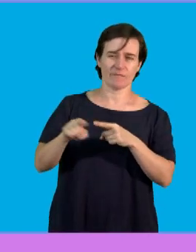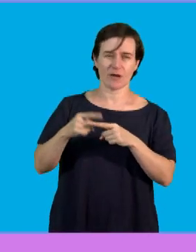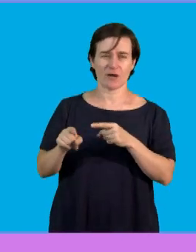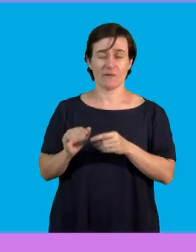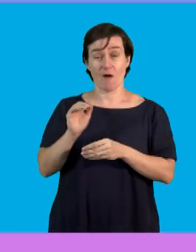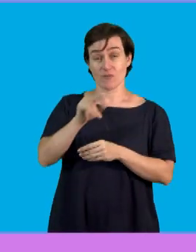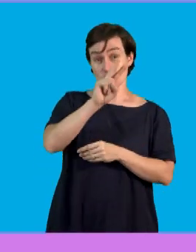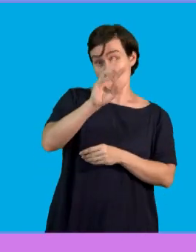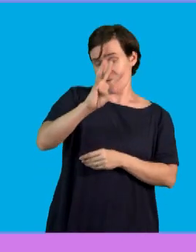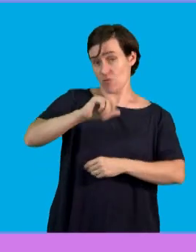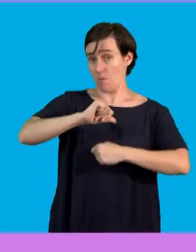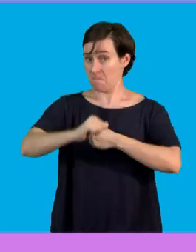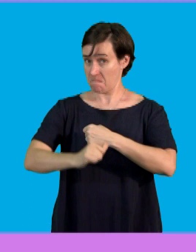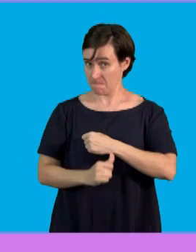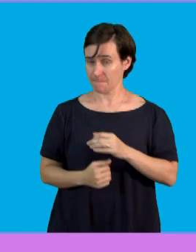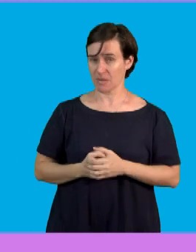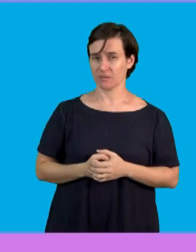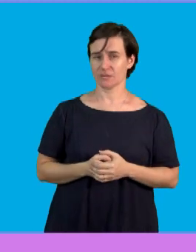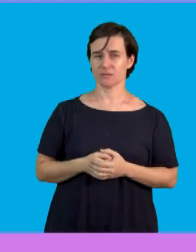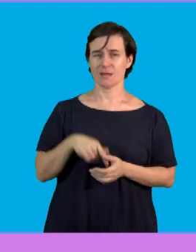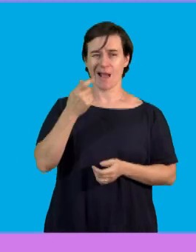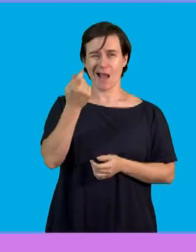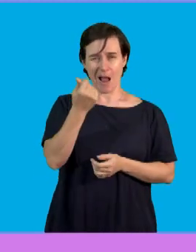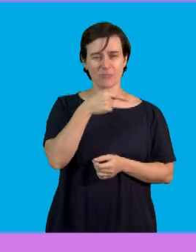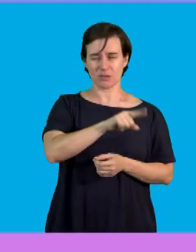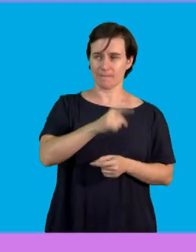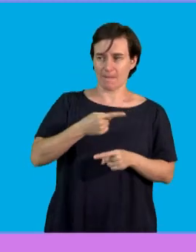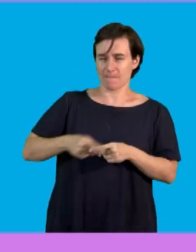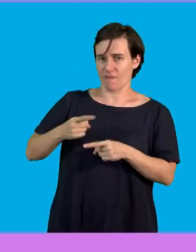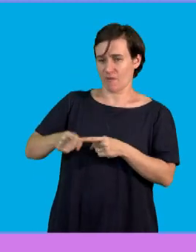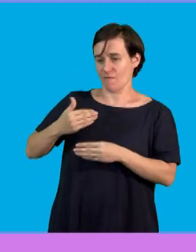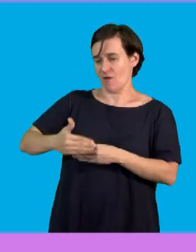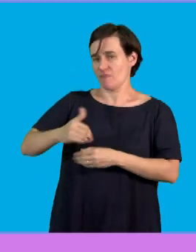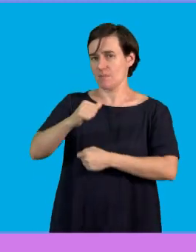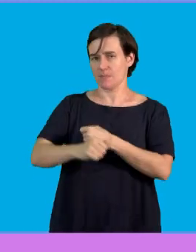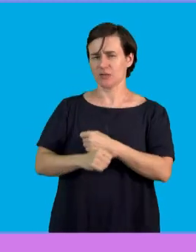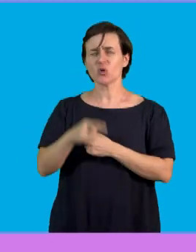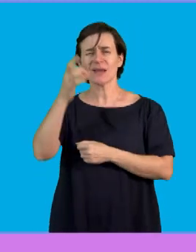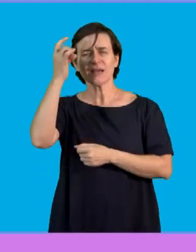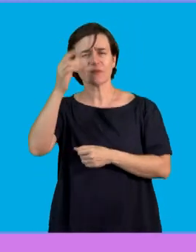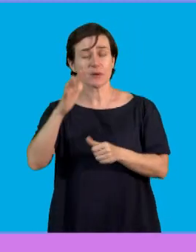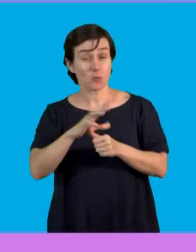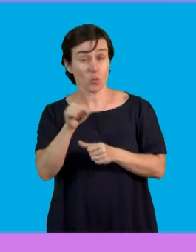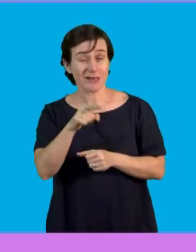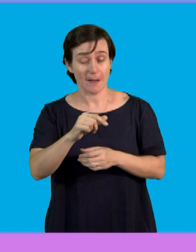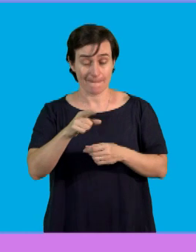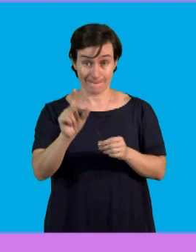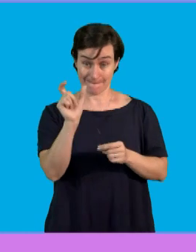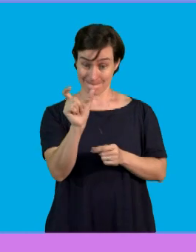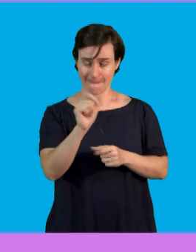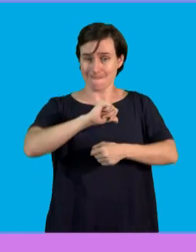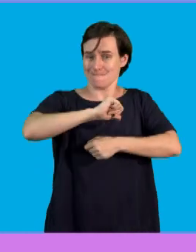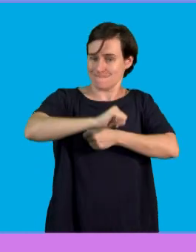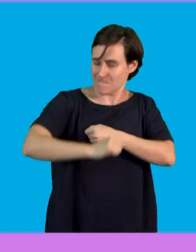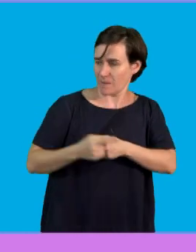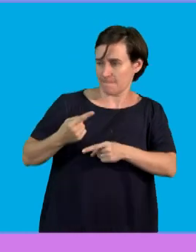loan over a period of 24 months. So now your keyword here will be the monthly installment. So now you don't just